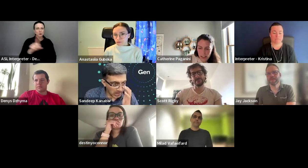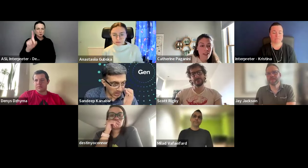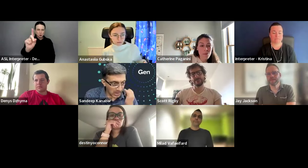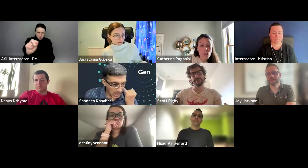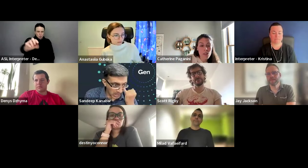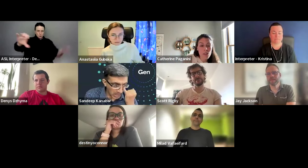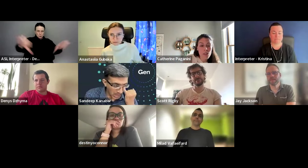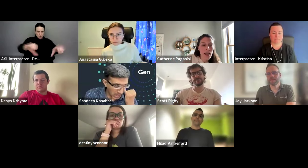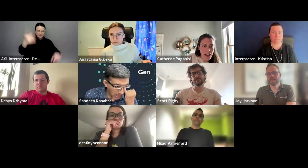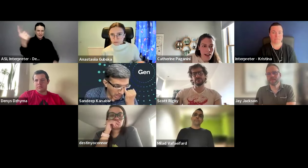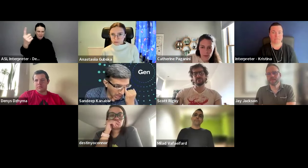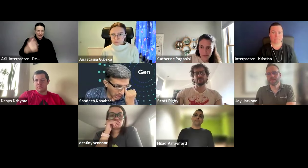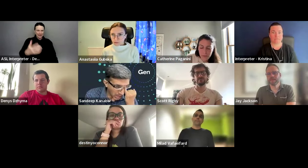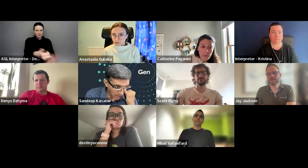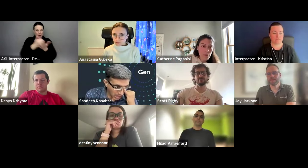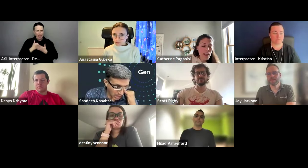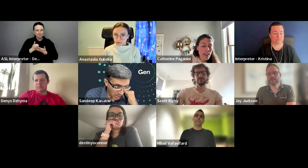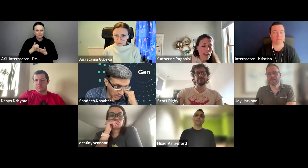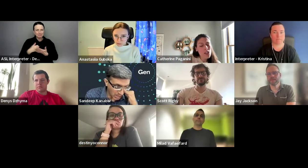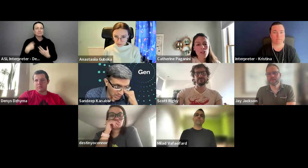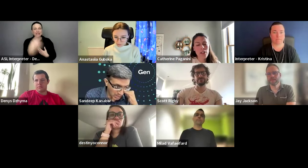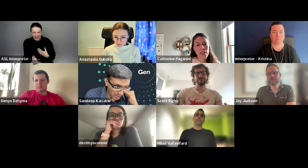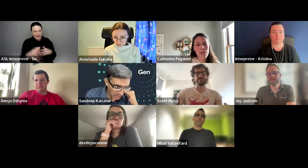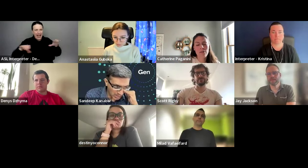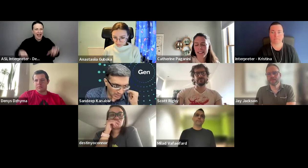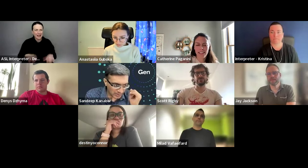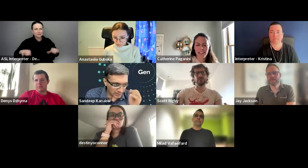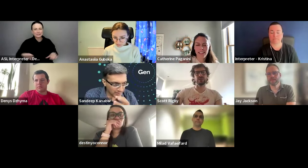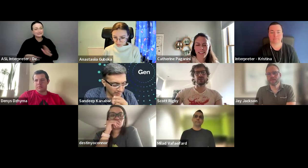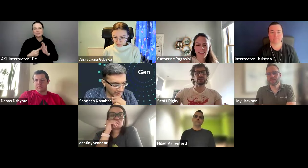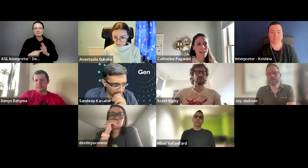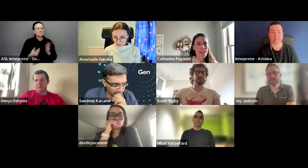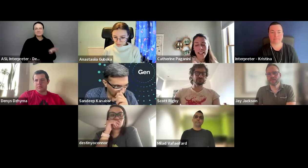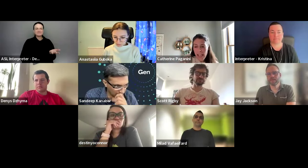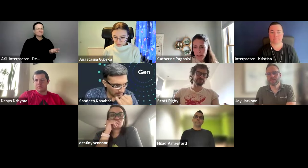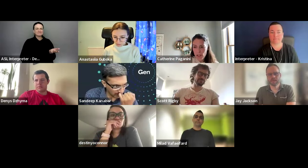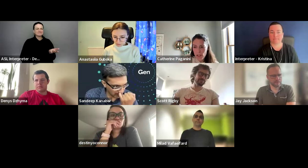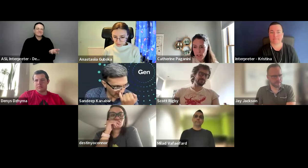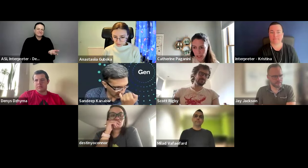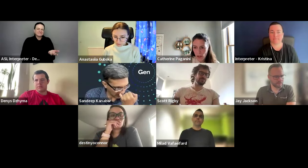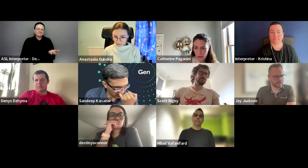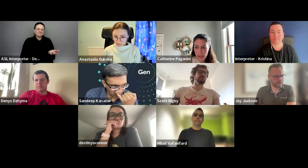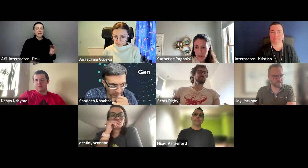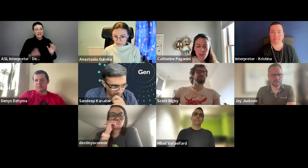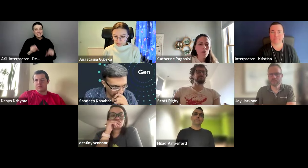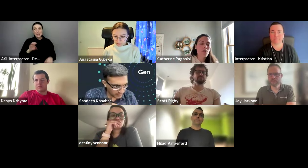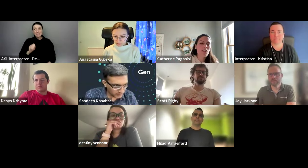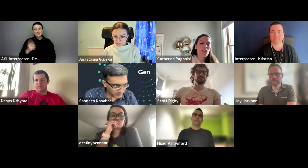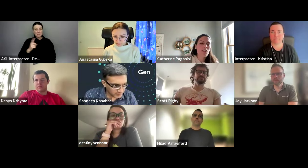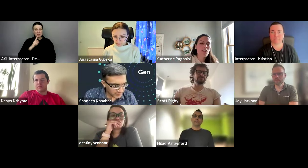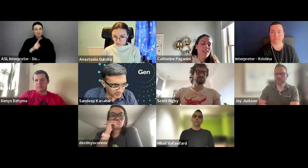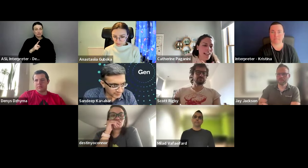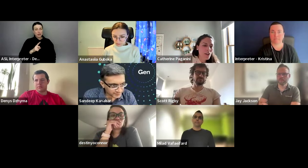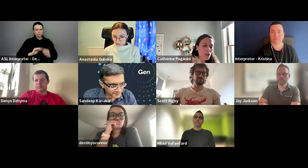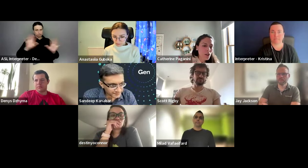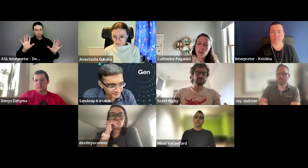help our cause? Give them something actionable. And sometimes there's not something, it can be something really concrete, but